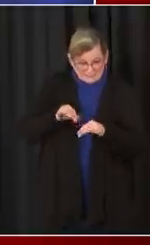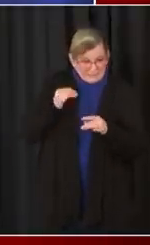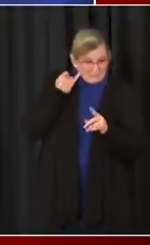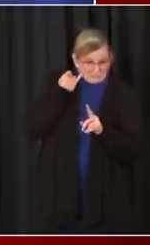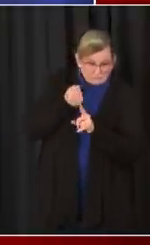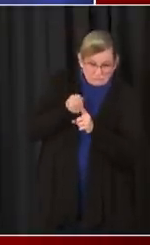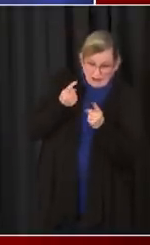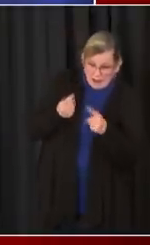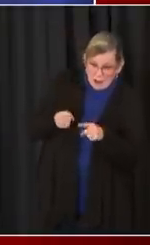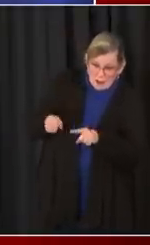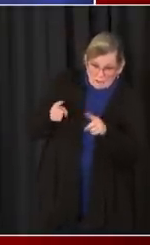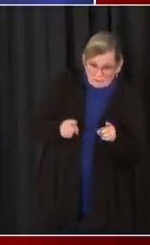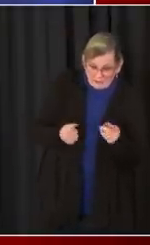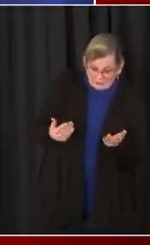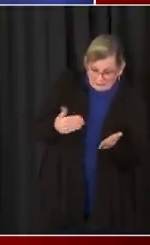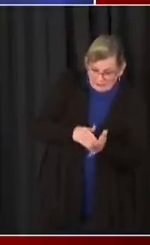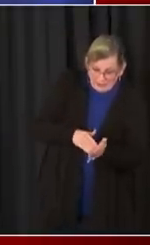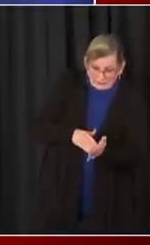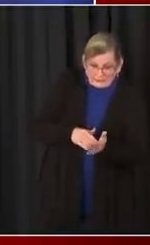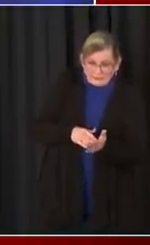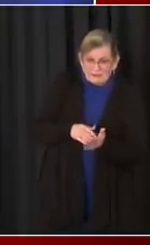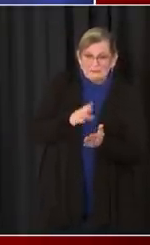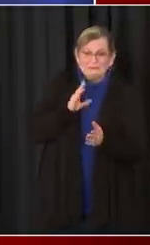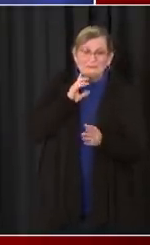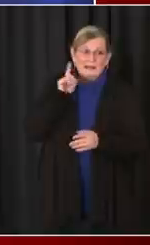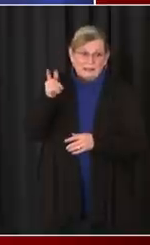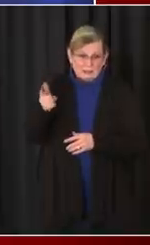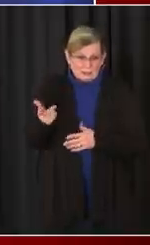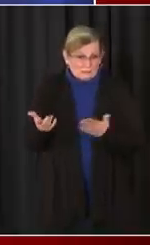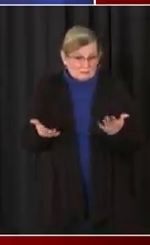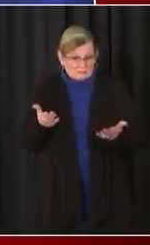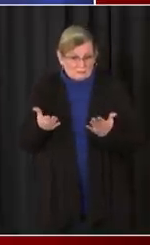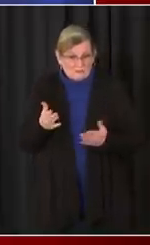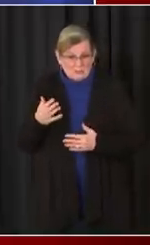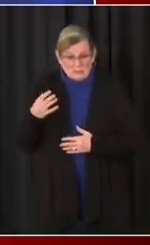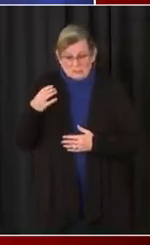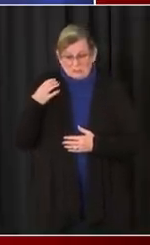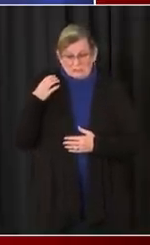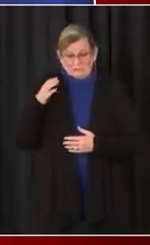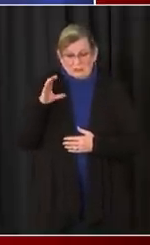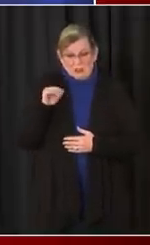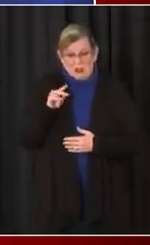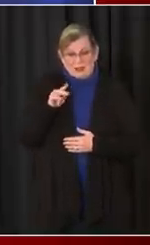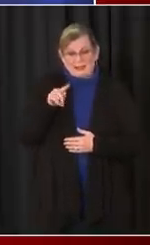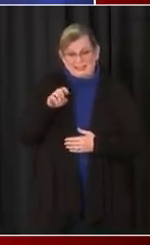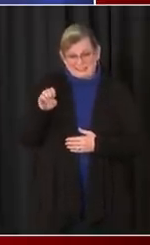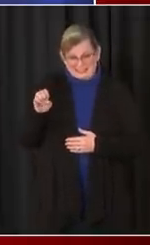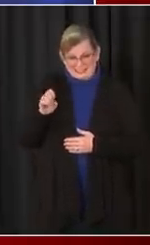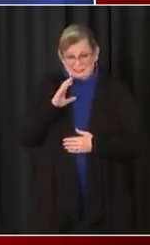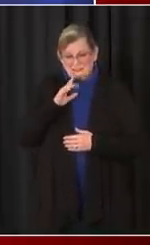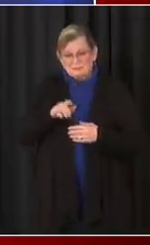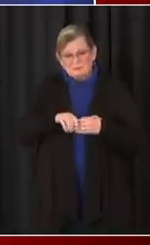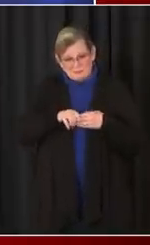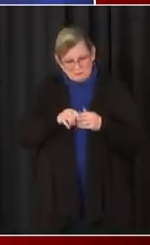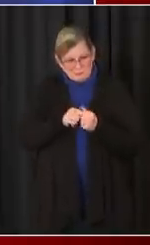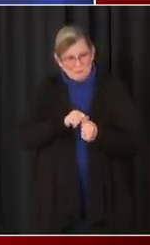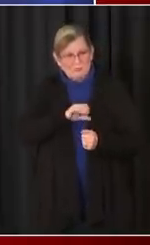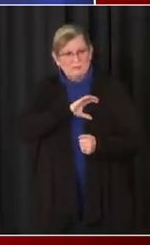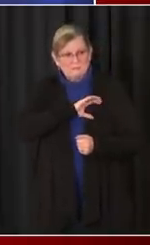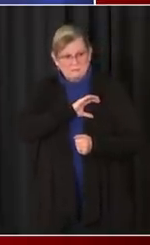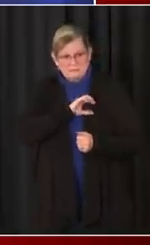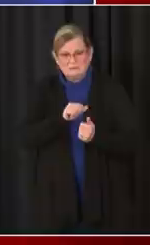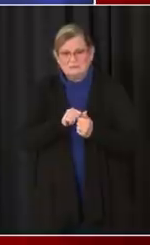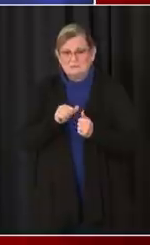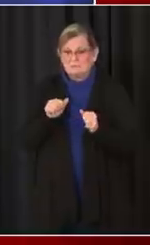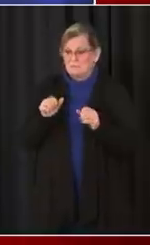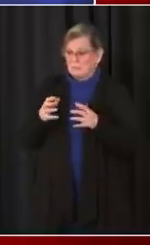that if this was to recur again or downstream, Chief Conte would have as much flexibility with his police force as possible,